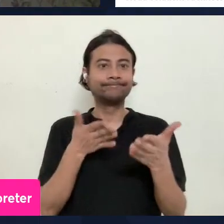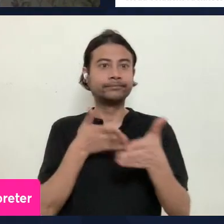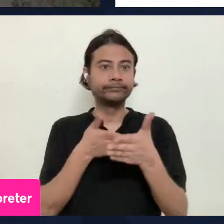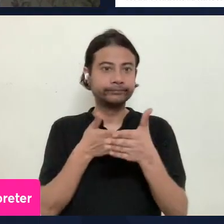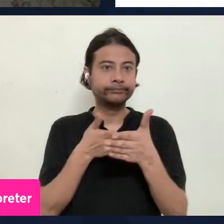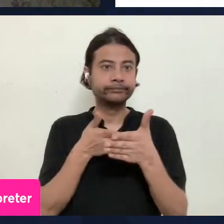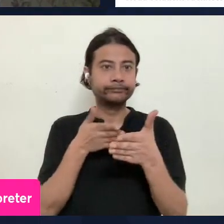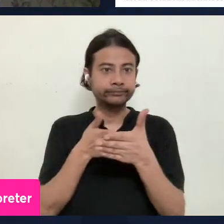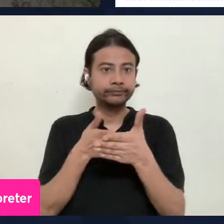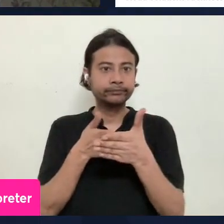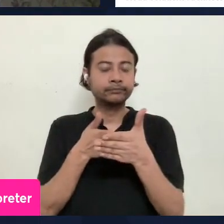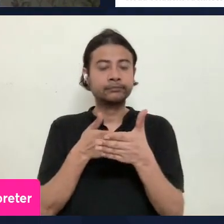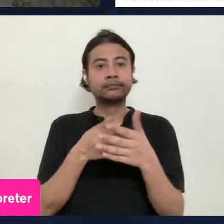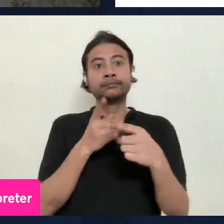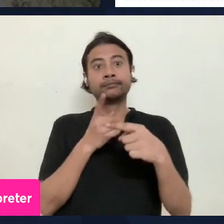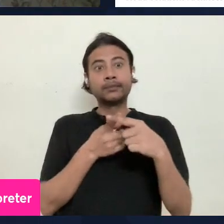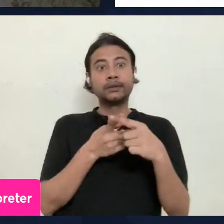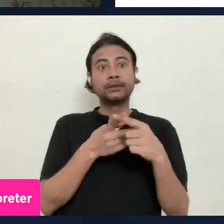performance,